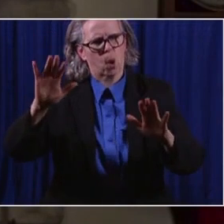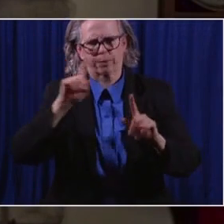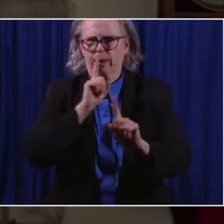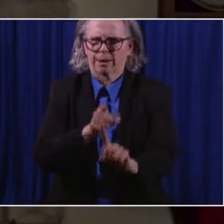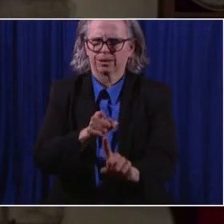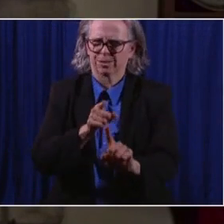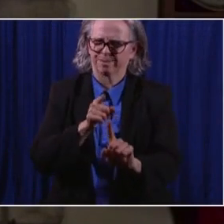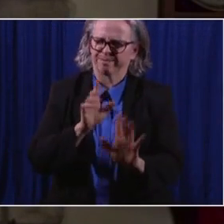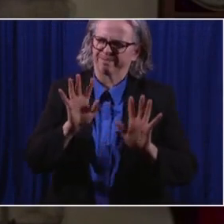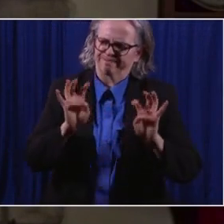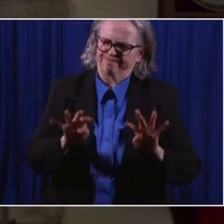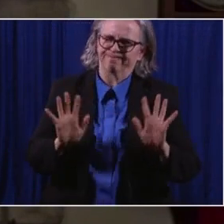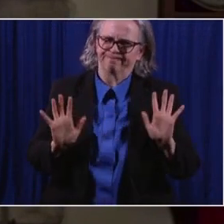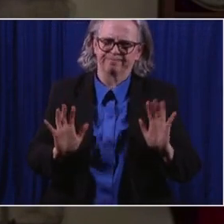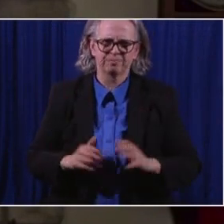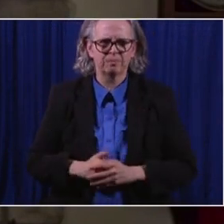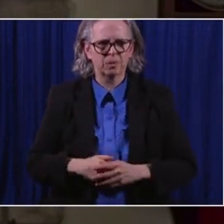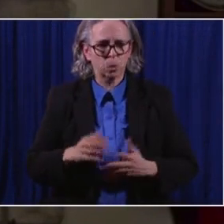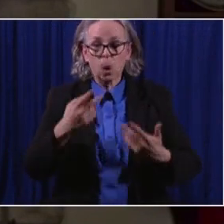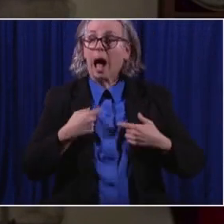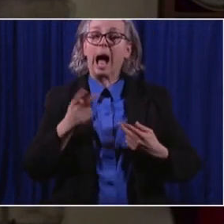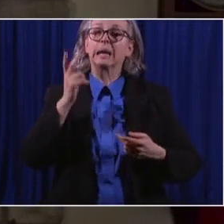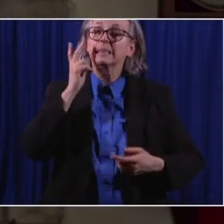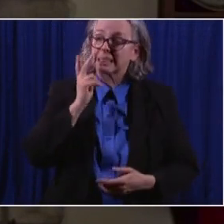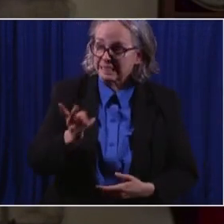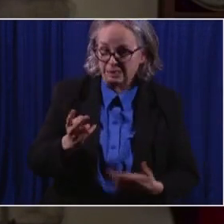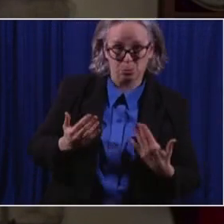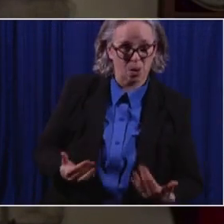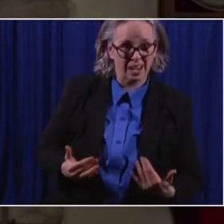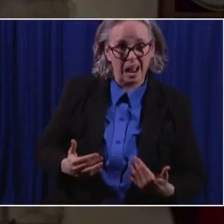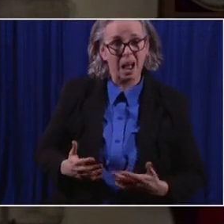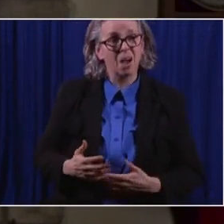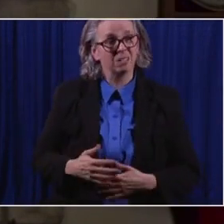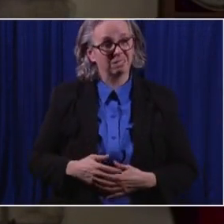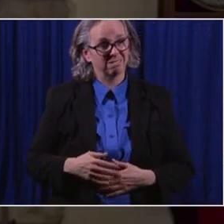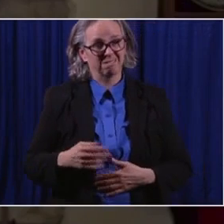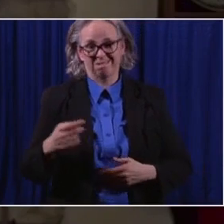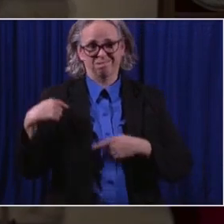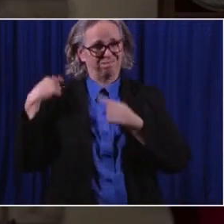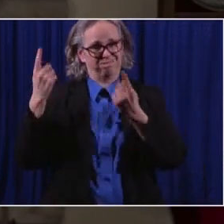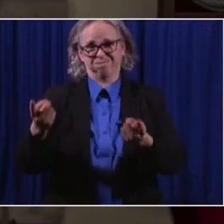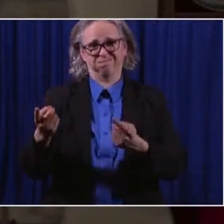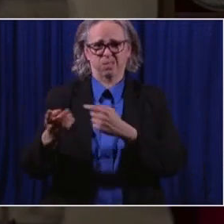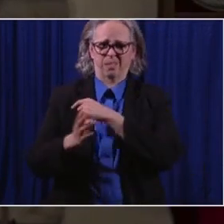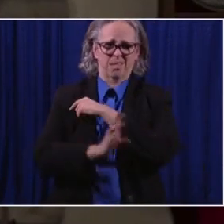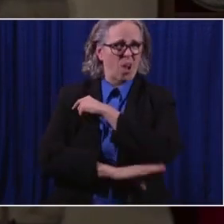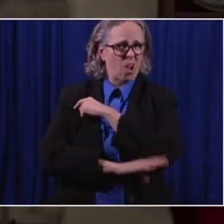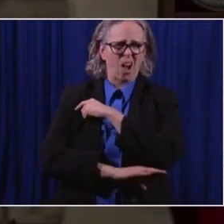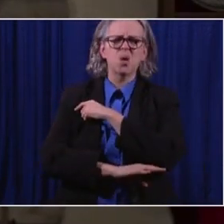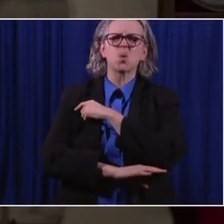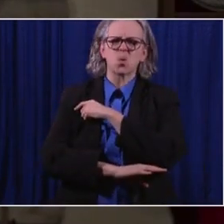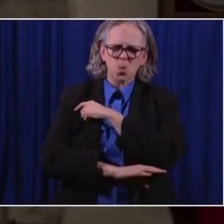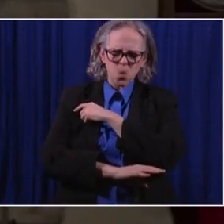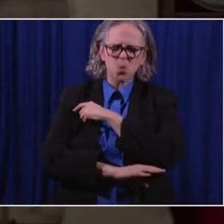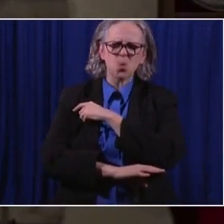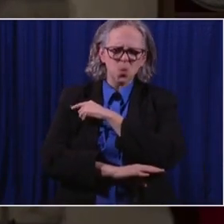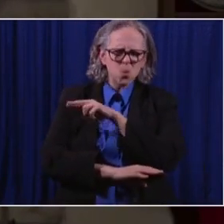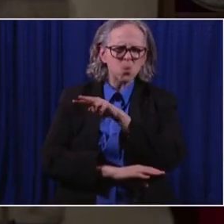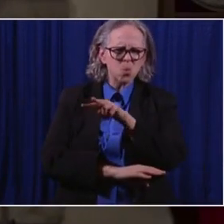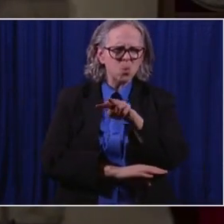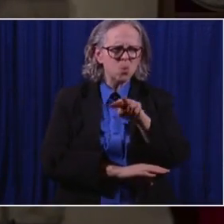we're seeing, this has really been a trend that we've seen from the fall on. The first two, what I call the first